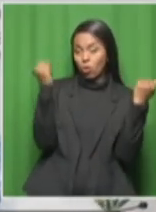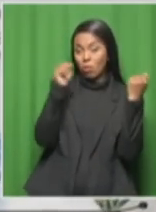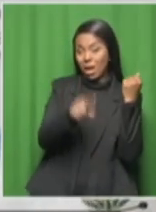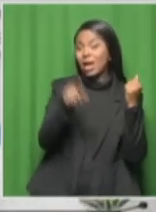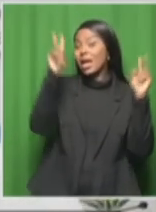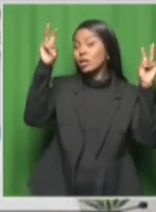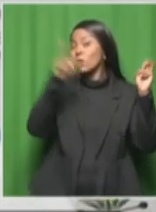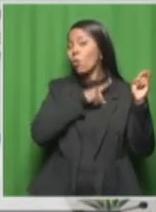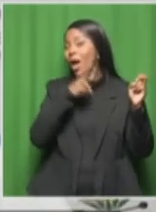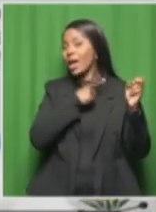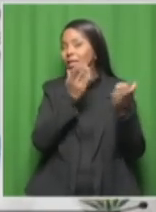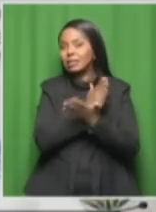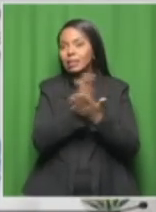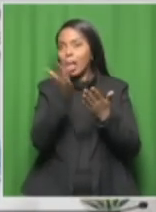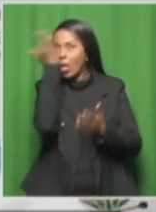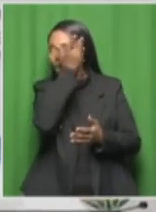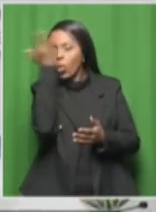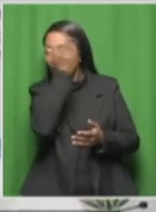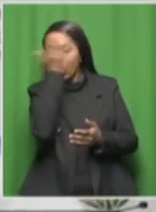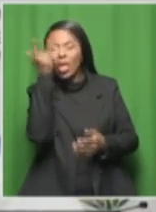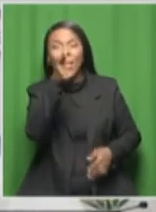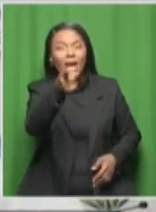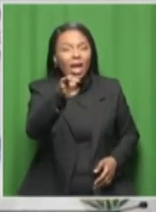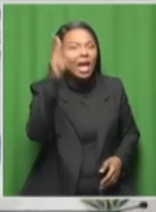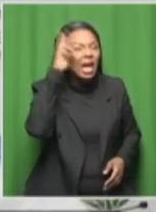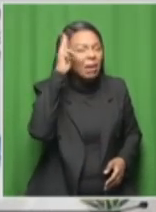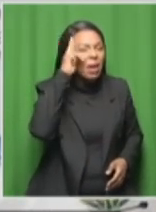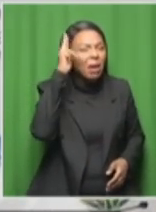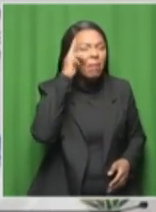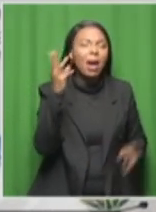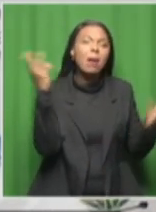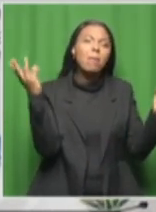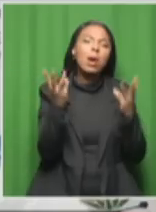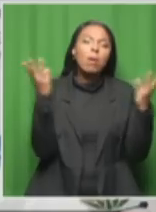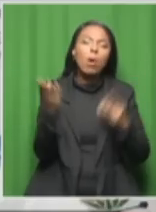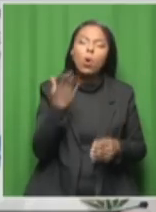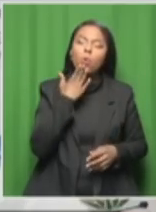are not approaching it that way. Do you remember the people who were